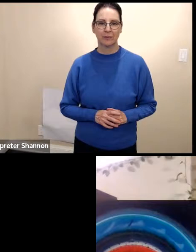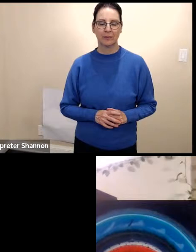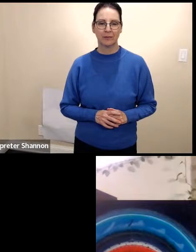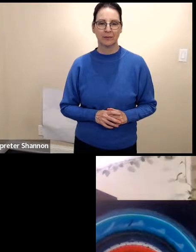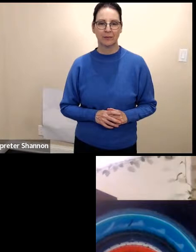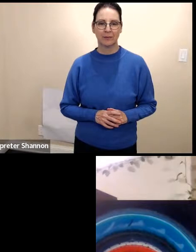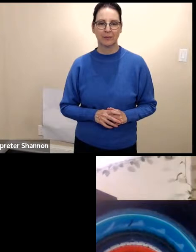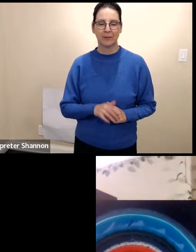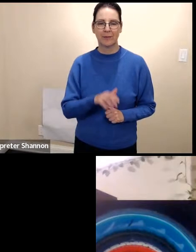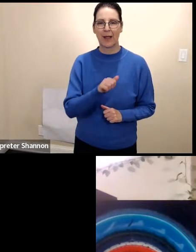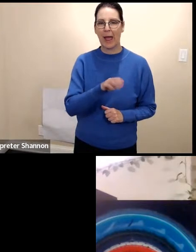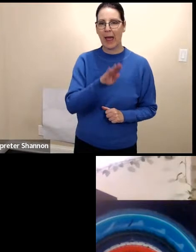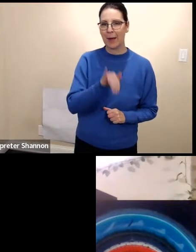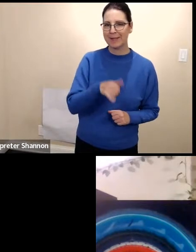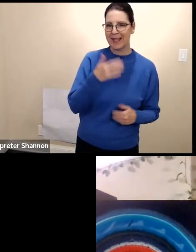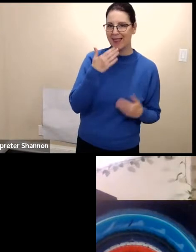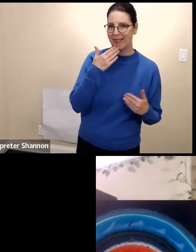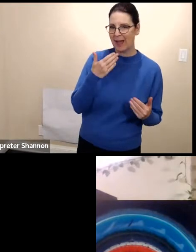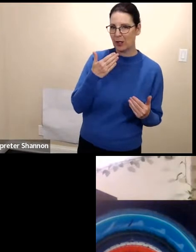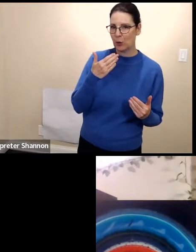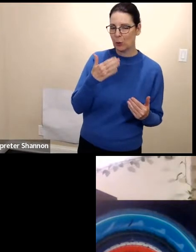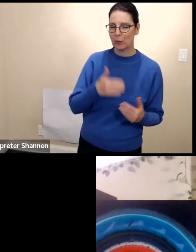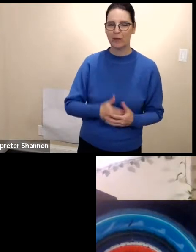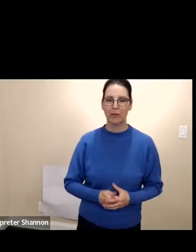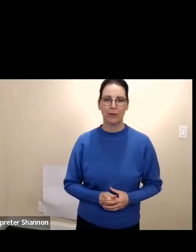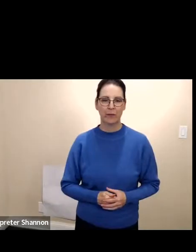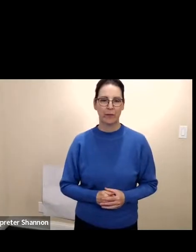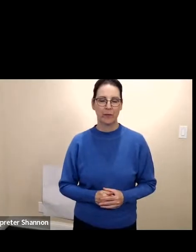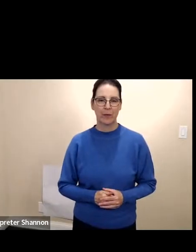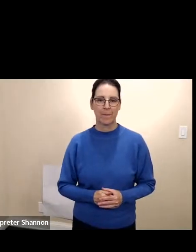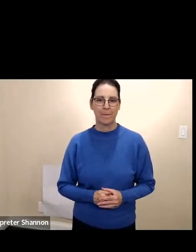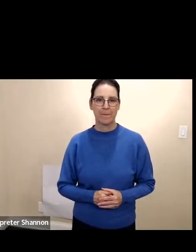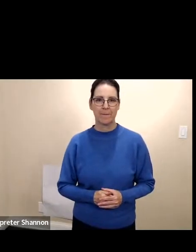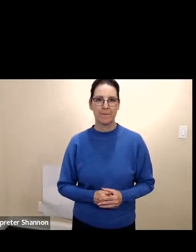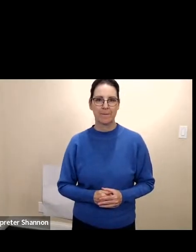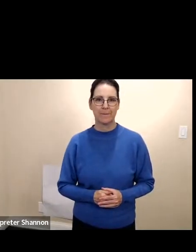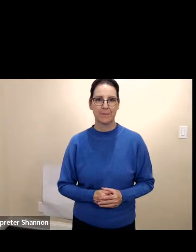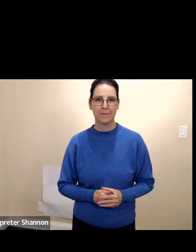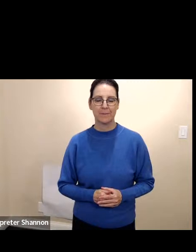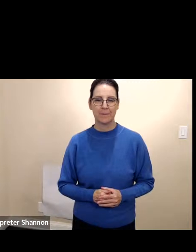thanks uh thanks Depot um